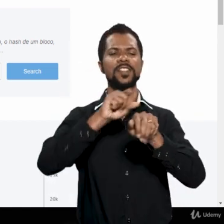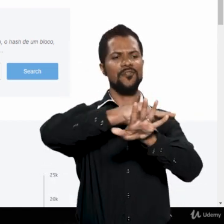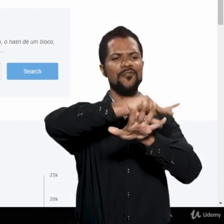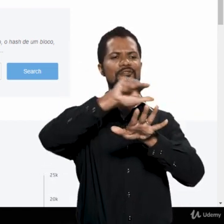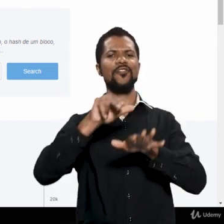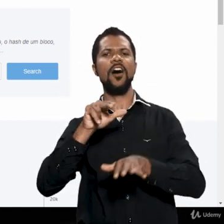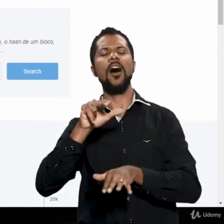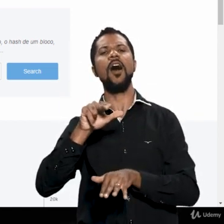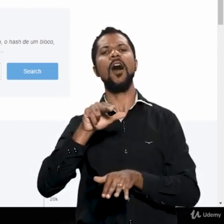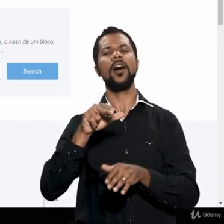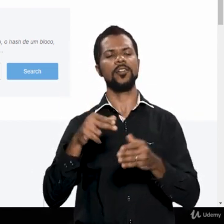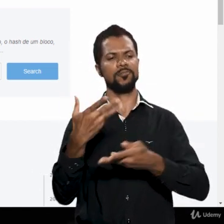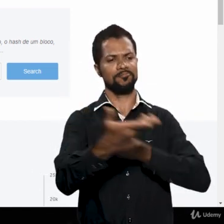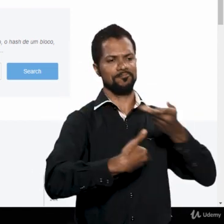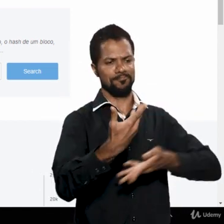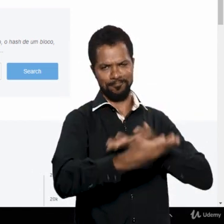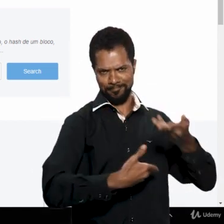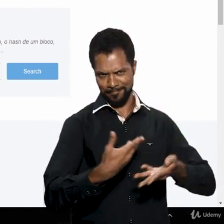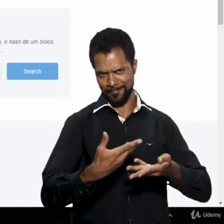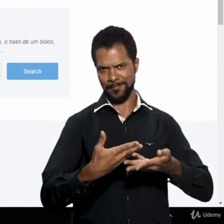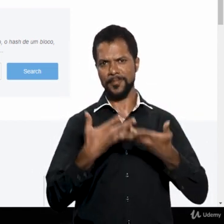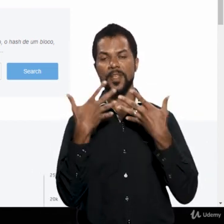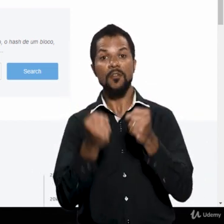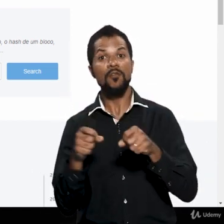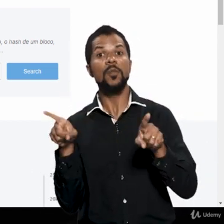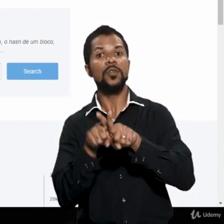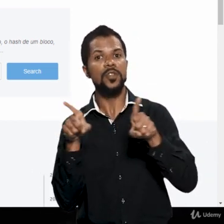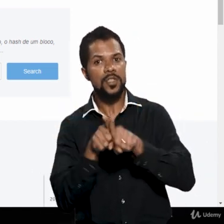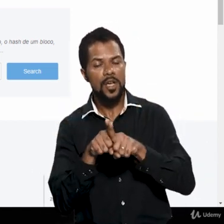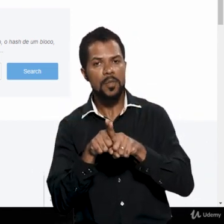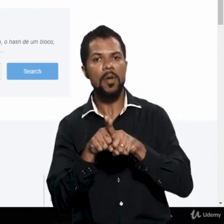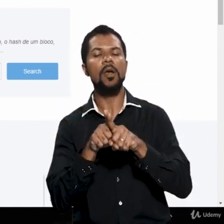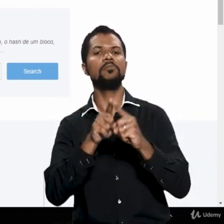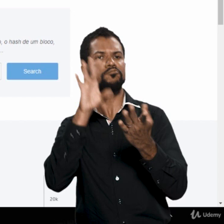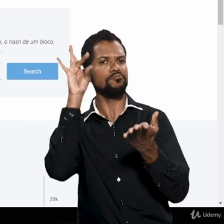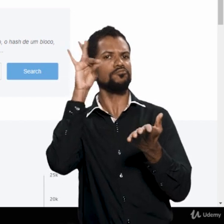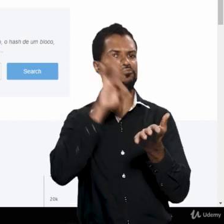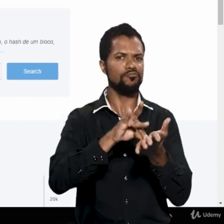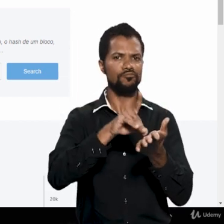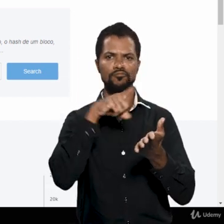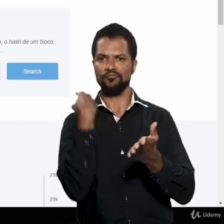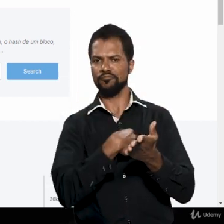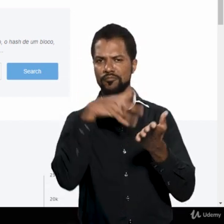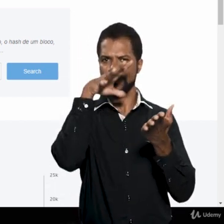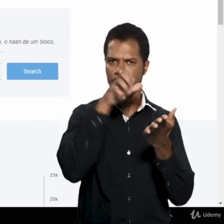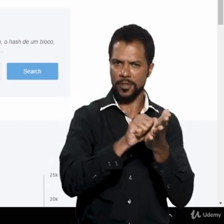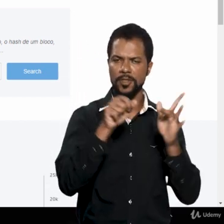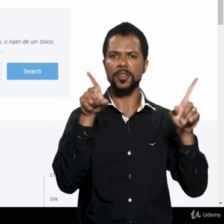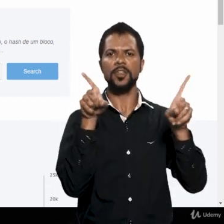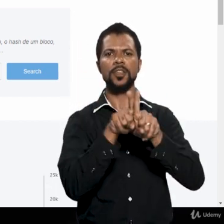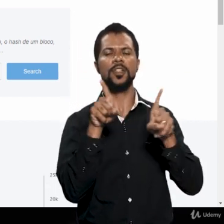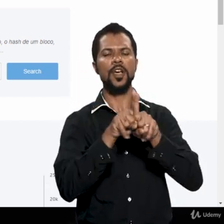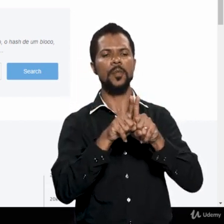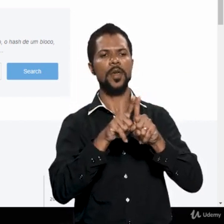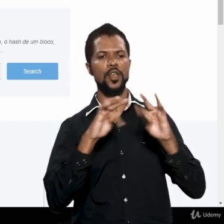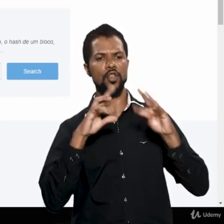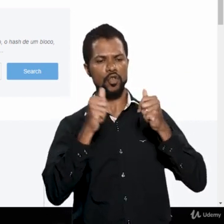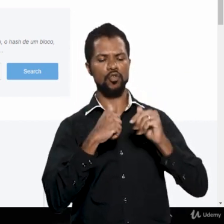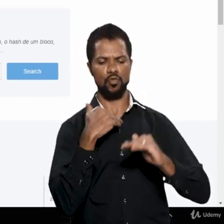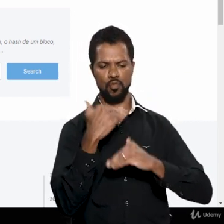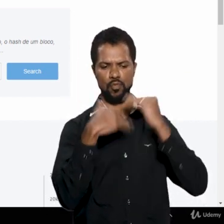these transactions to have a smaller fee. All the transactions that are happening. So let's